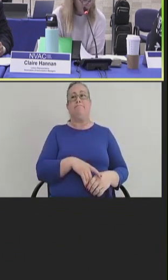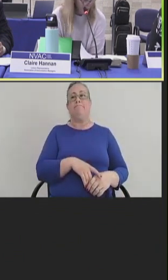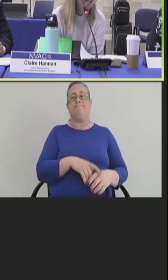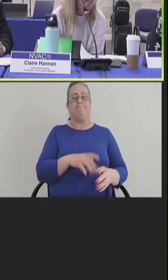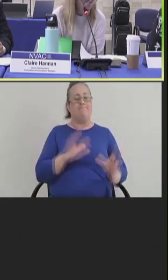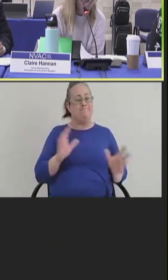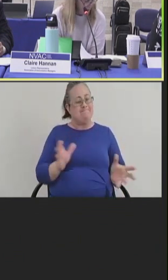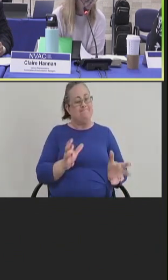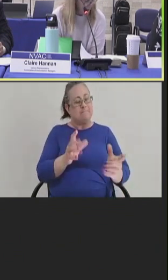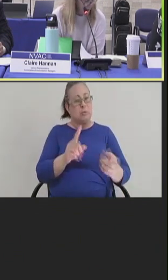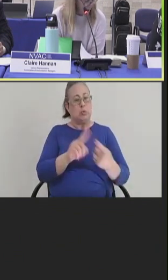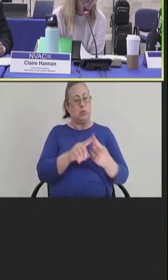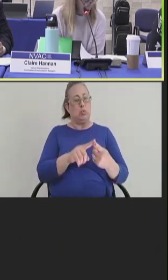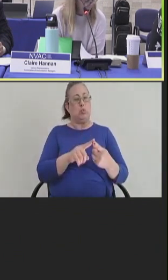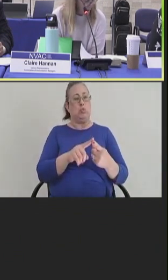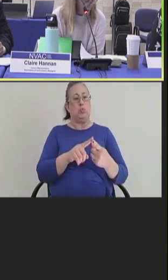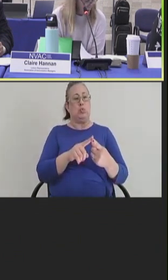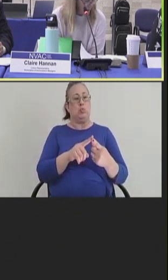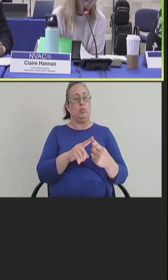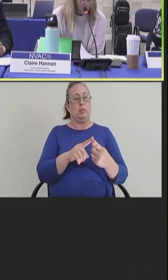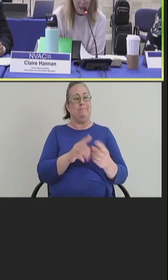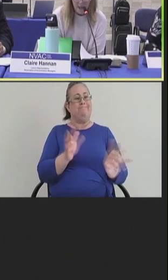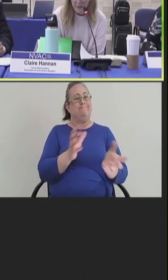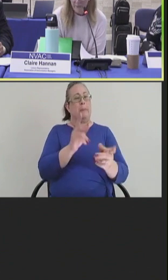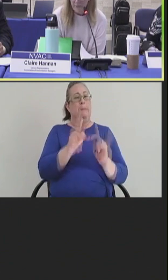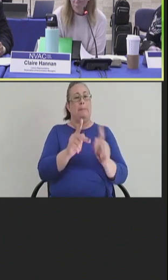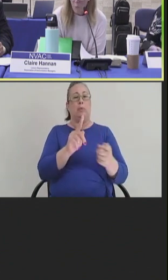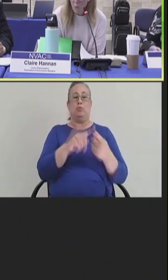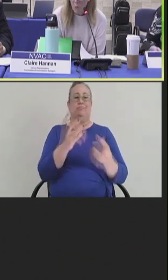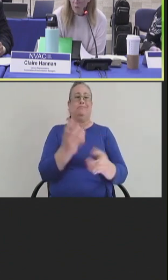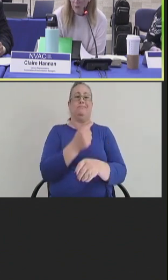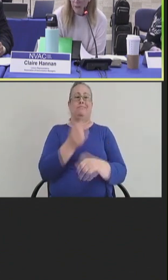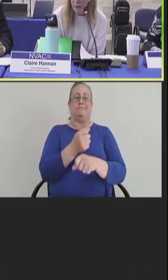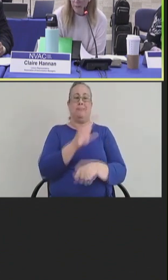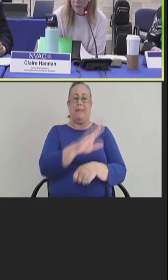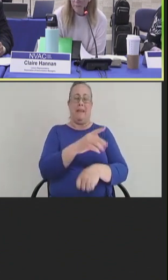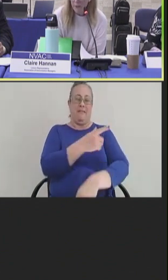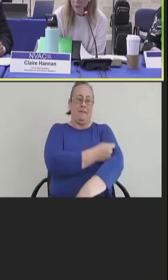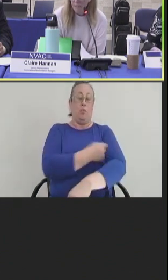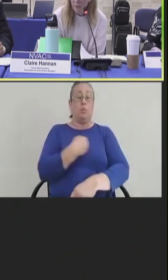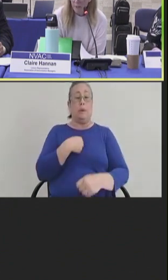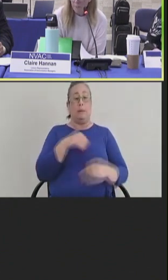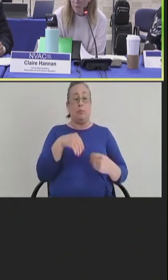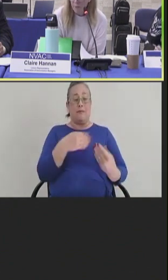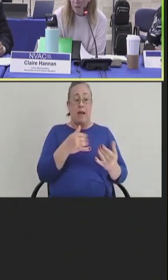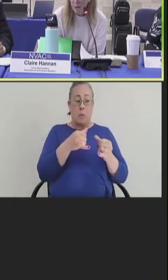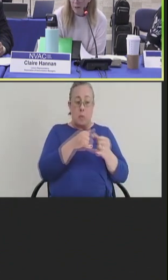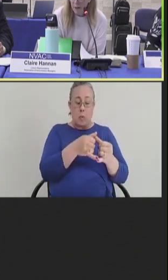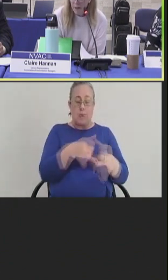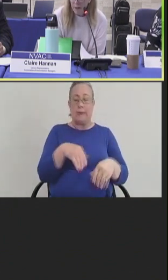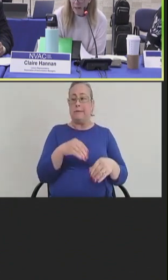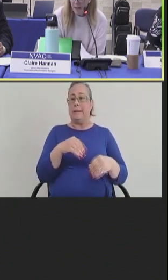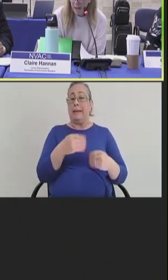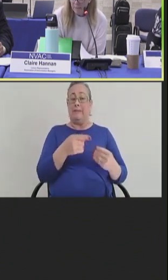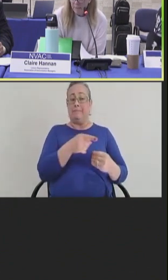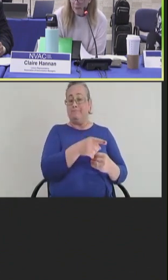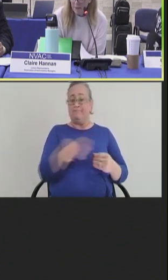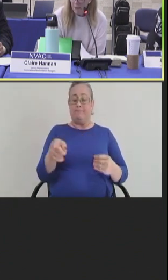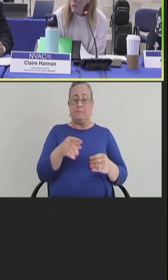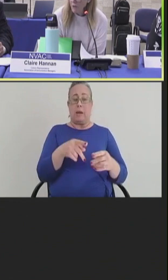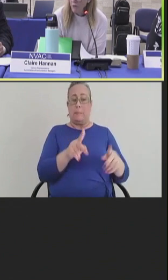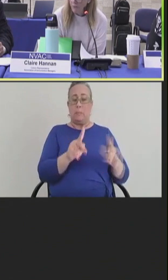people vaccinated. And we provide the award and give them an opportunity to have